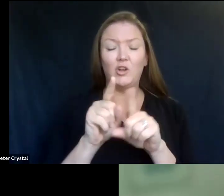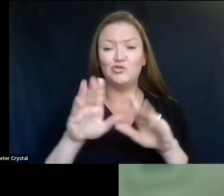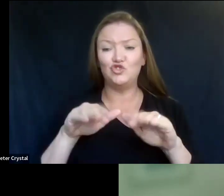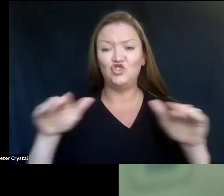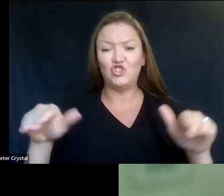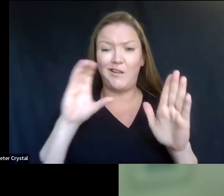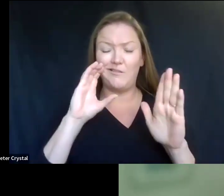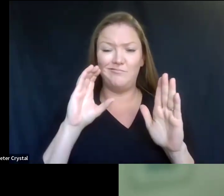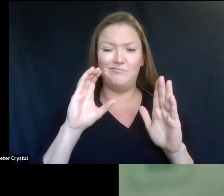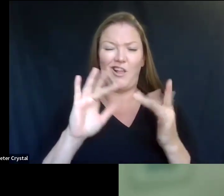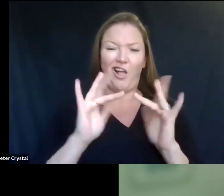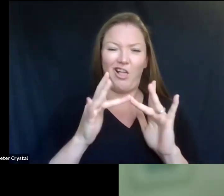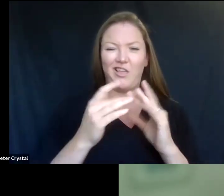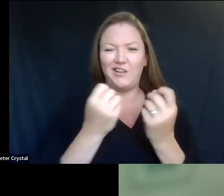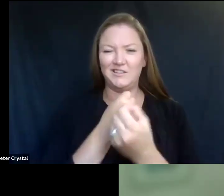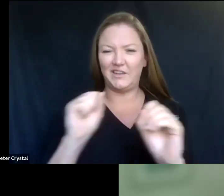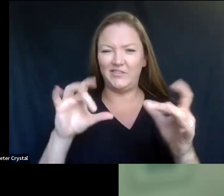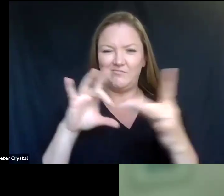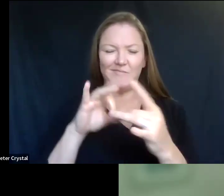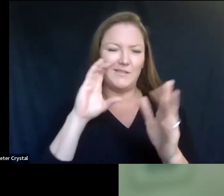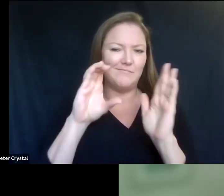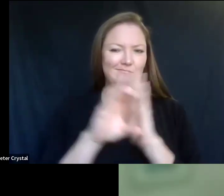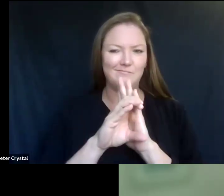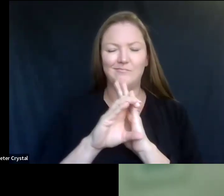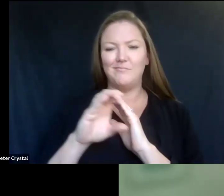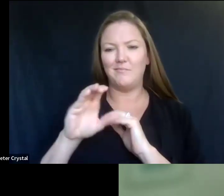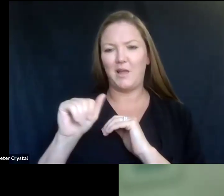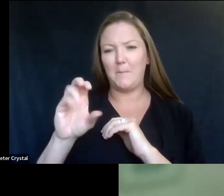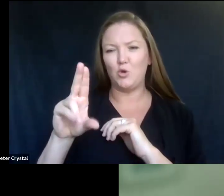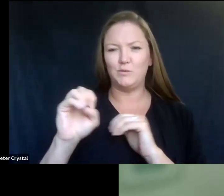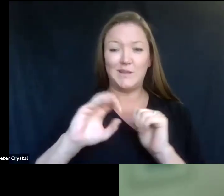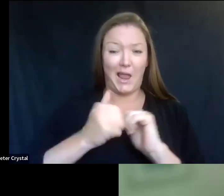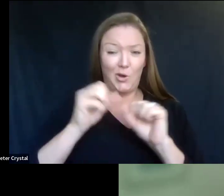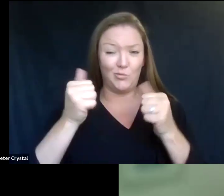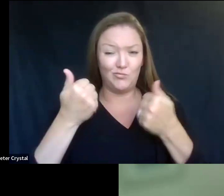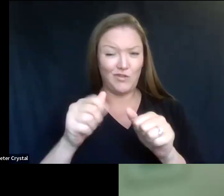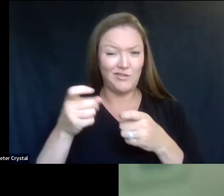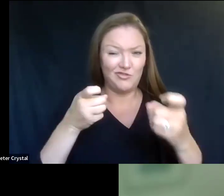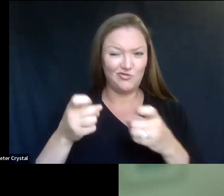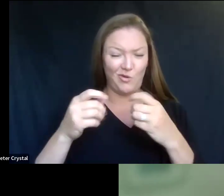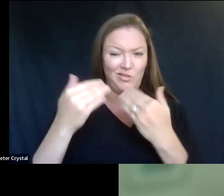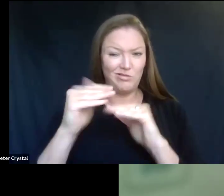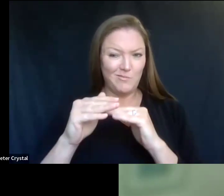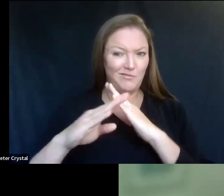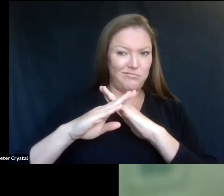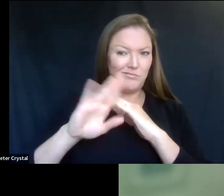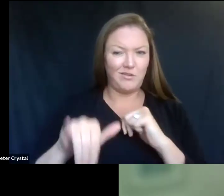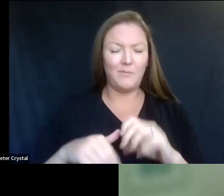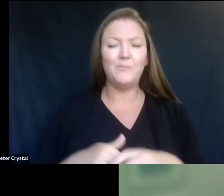image-based abuse, or trying to, you know, Mitigate that. mitigate that. Yeah.